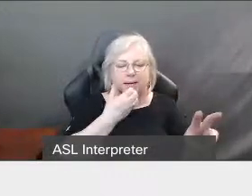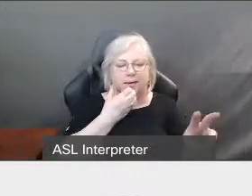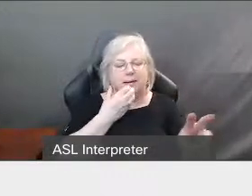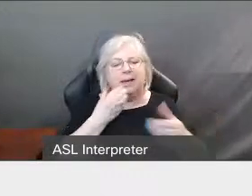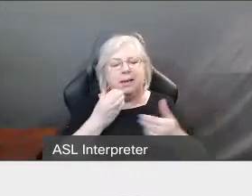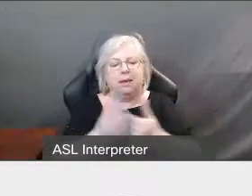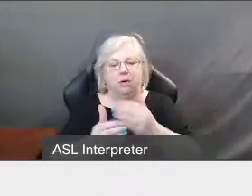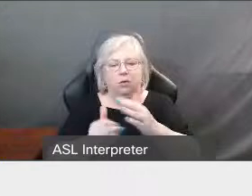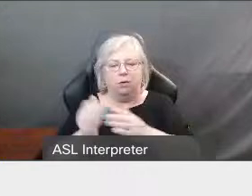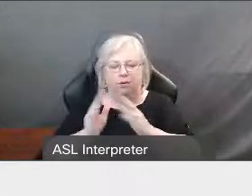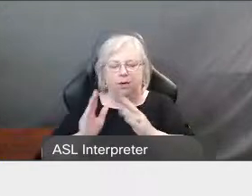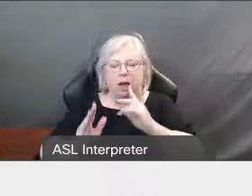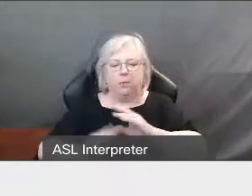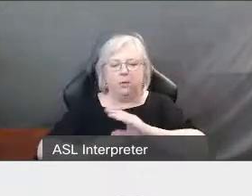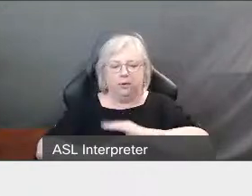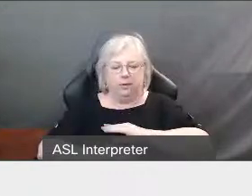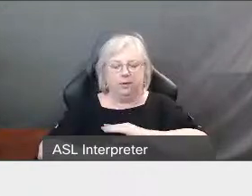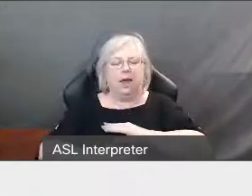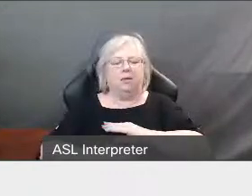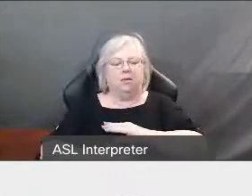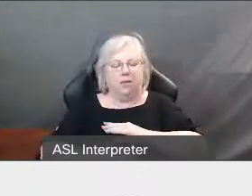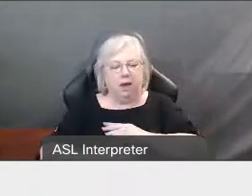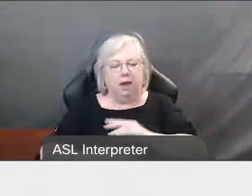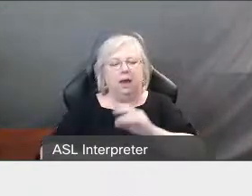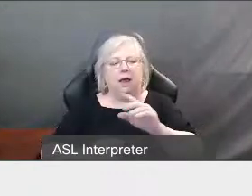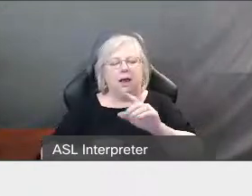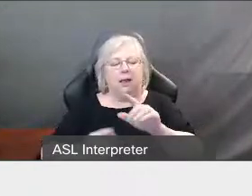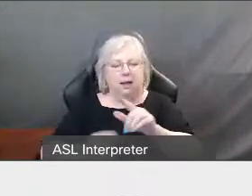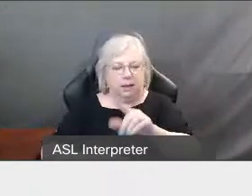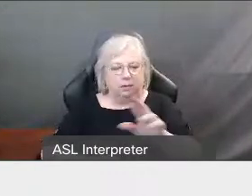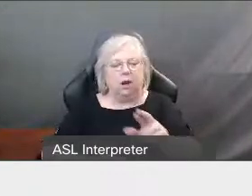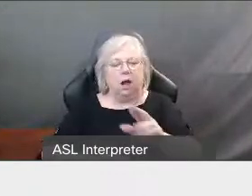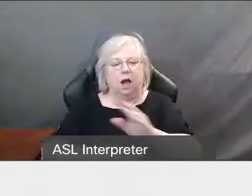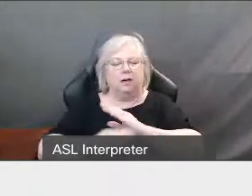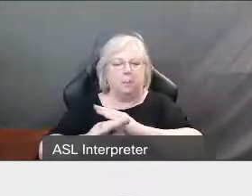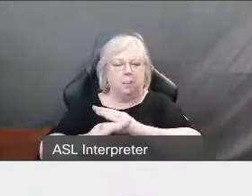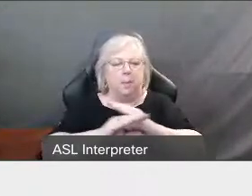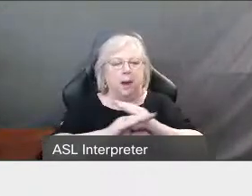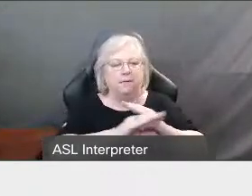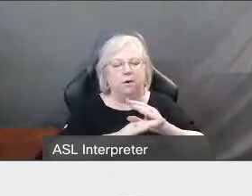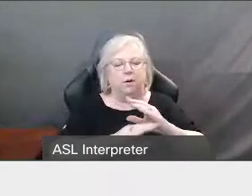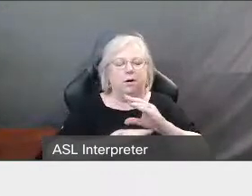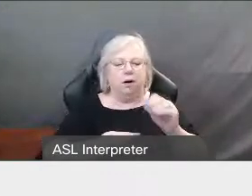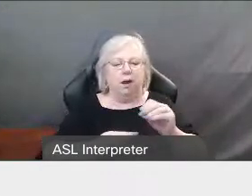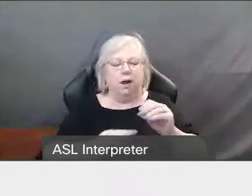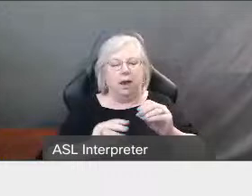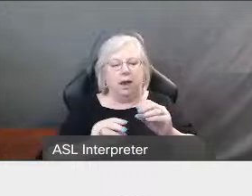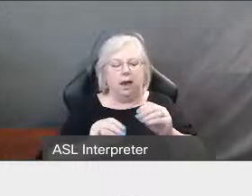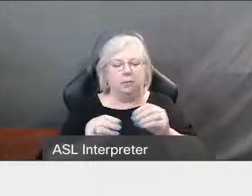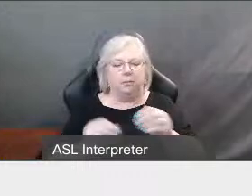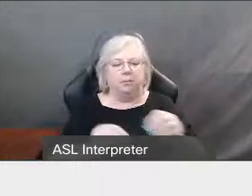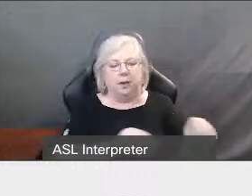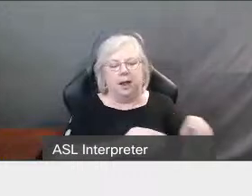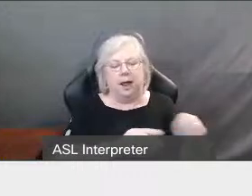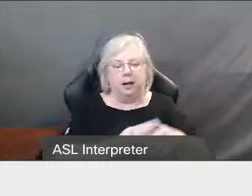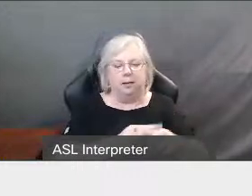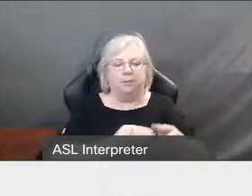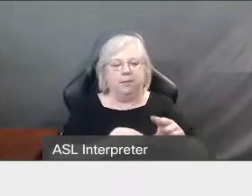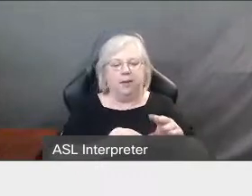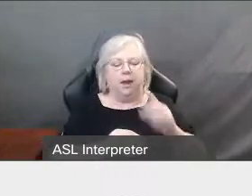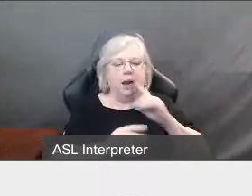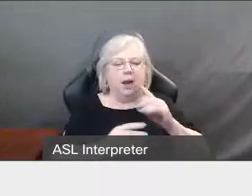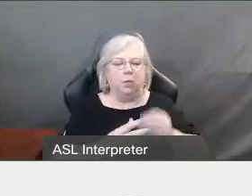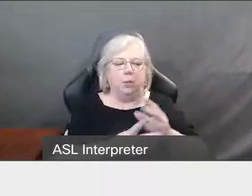will comply with the city's minimum landscape and buffer requirements. The 6-foot tall opaque fence will be placed along the north property line where adjacent to residential